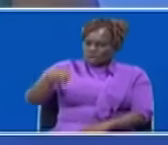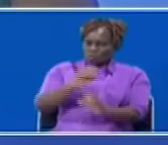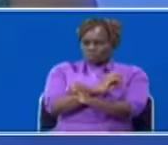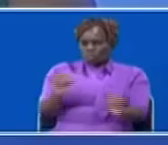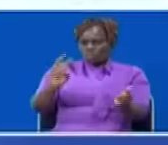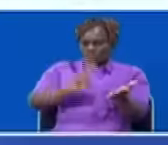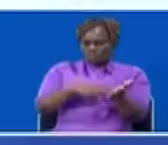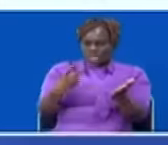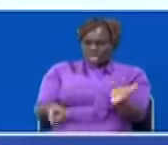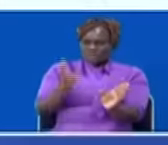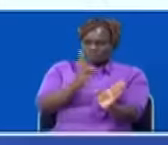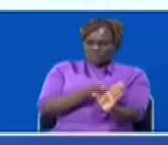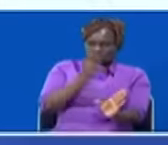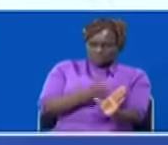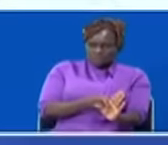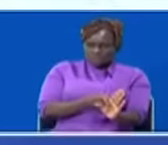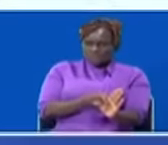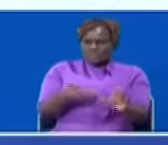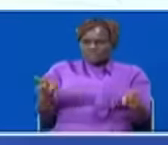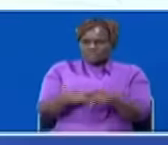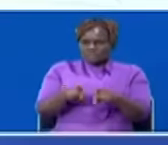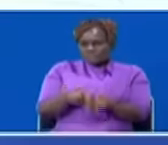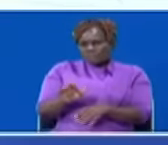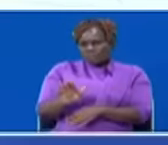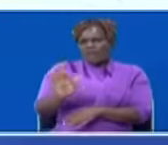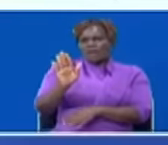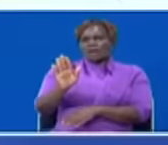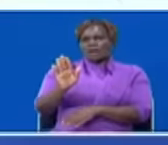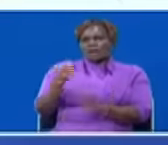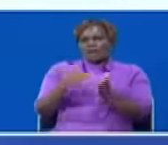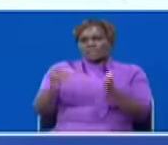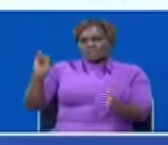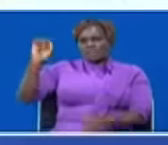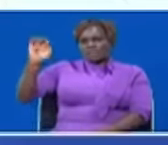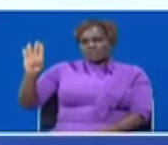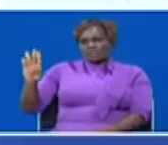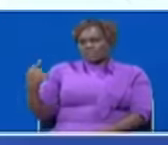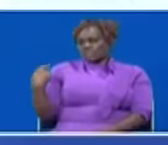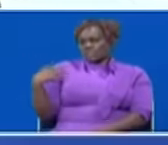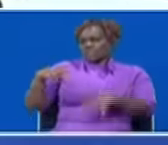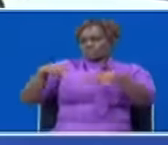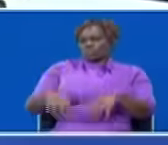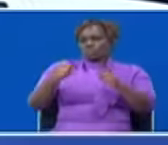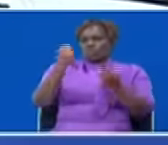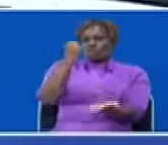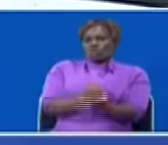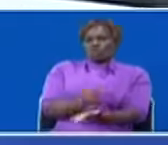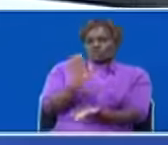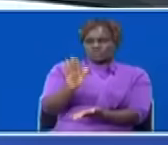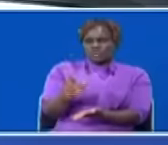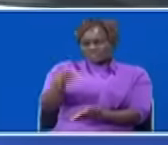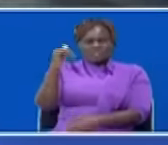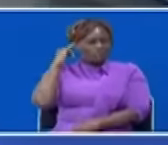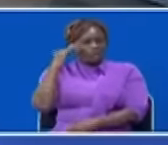failed to participate in the pro-referendum drives, and you have currently stayed off the anti-IEBC drives. He recently took over your office, and I think he's on the phone